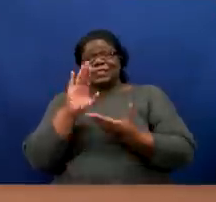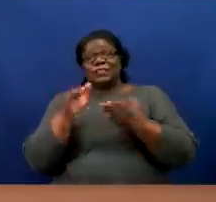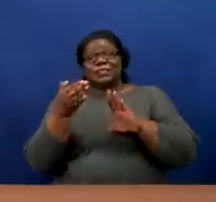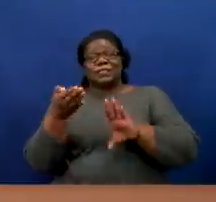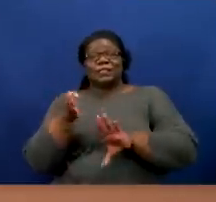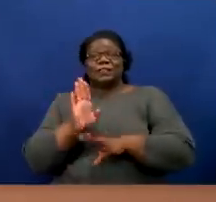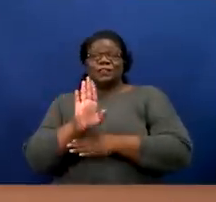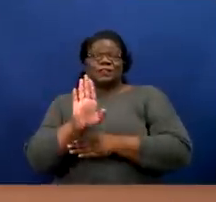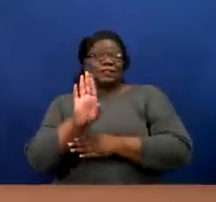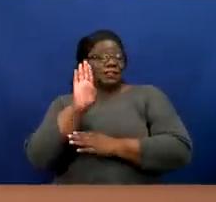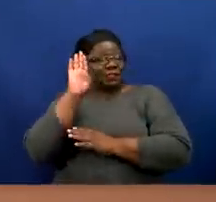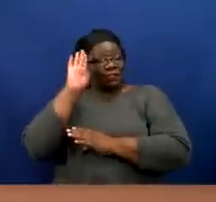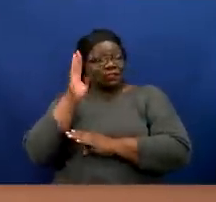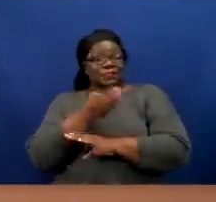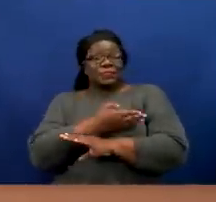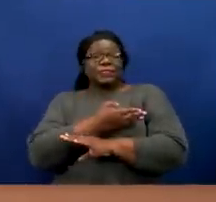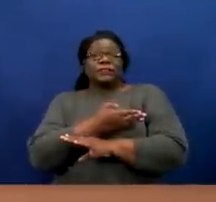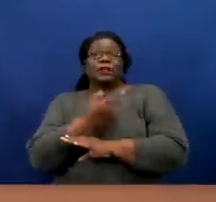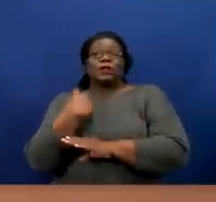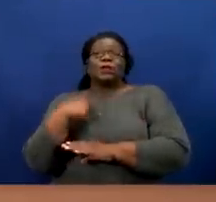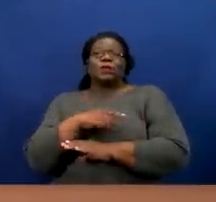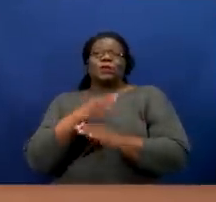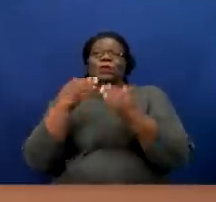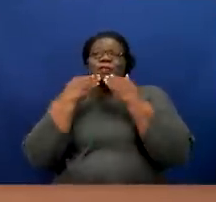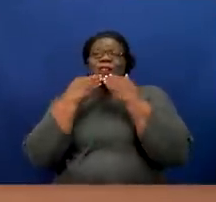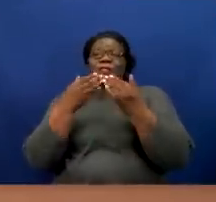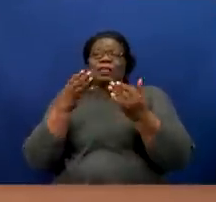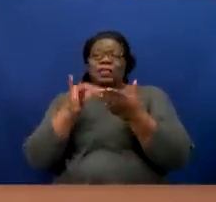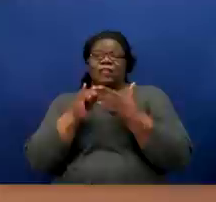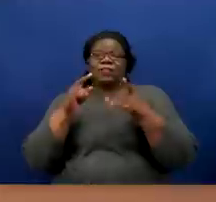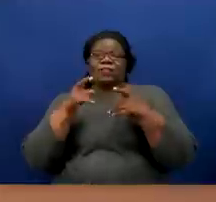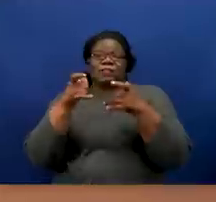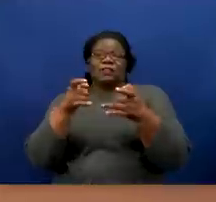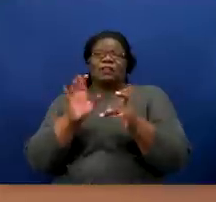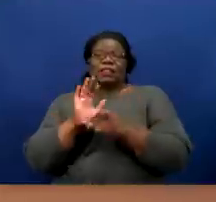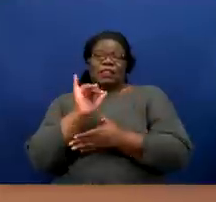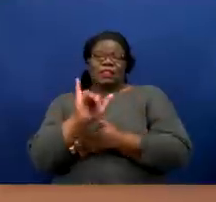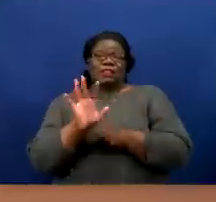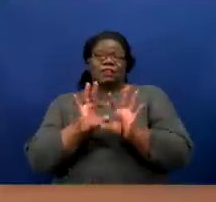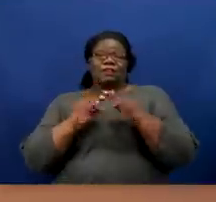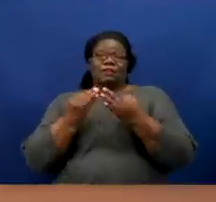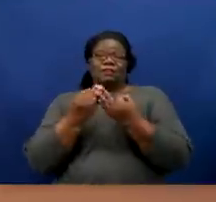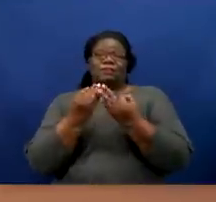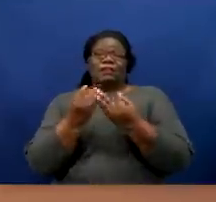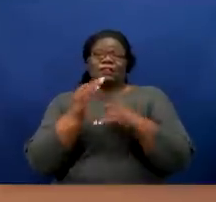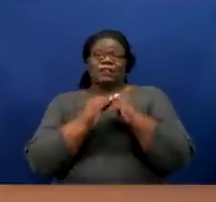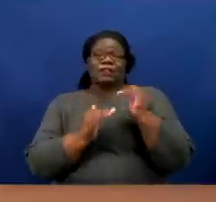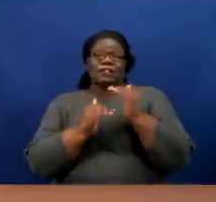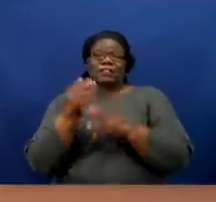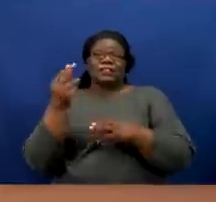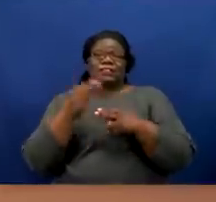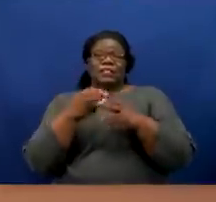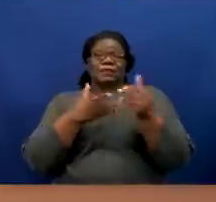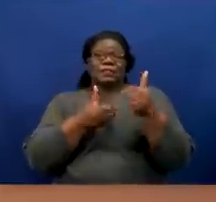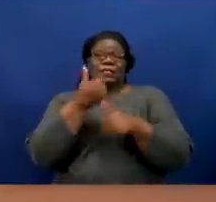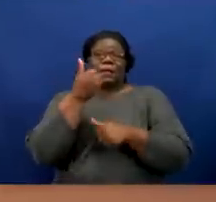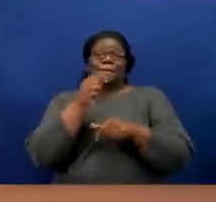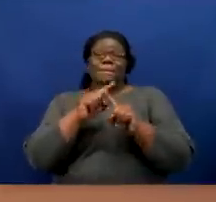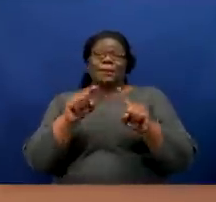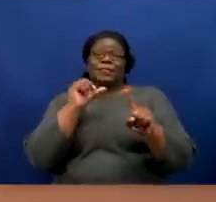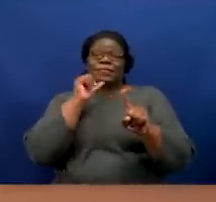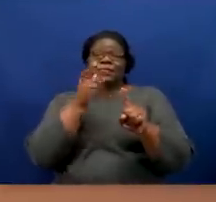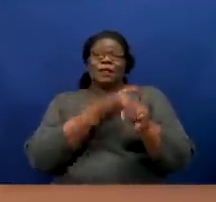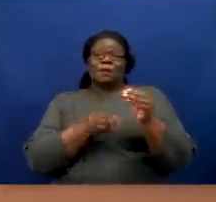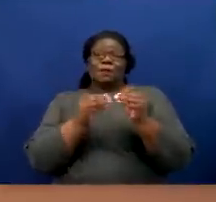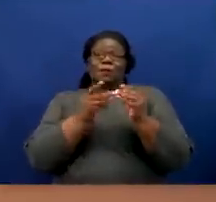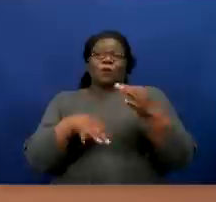Lawson. And so we thank you that you are giving them comfort, God. But God, his name is at the top of the list, but it's not more important than any